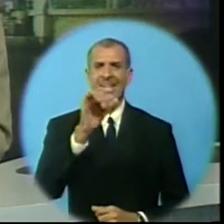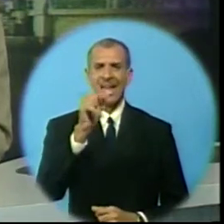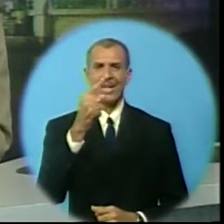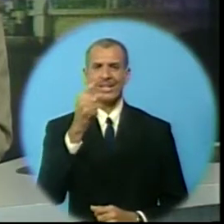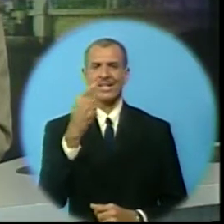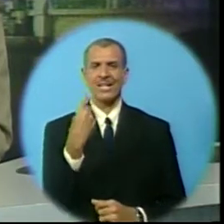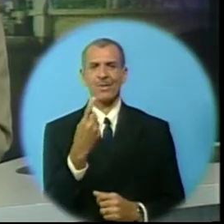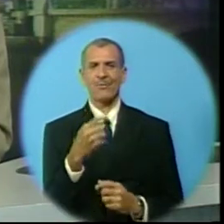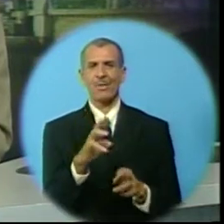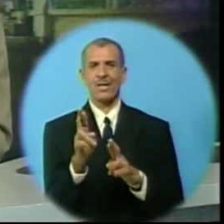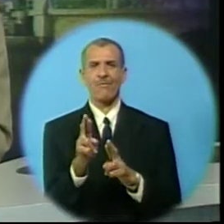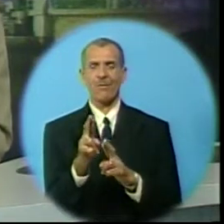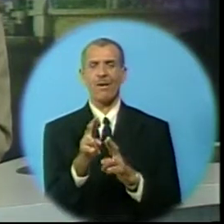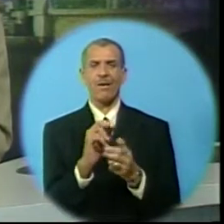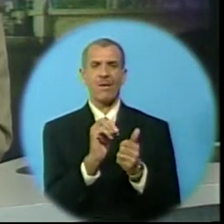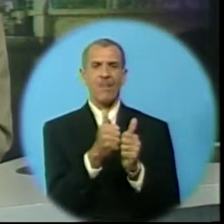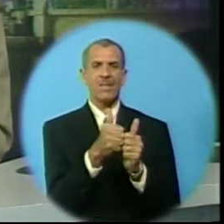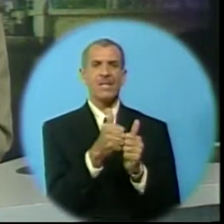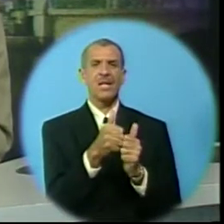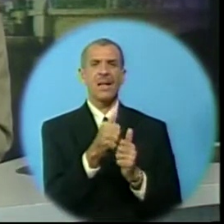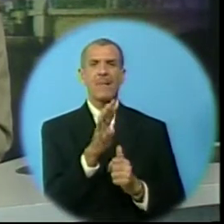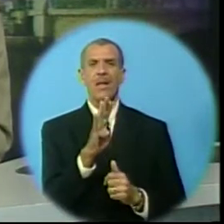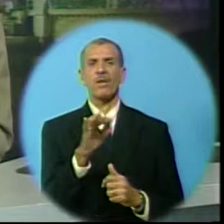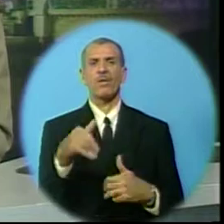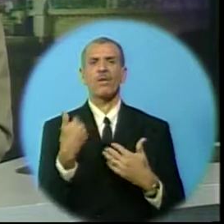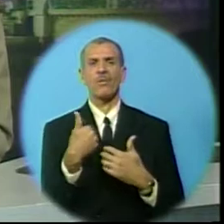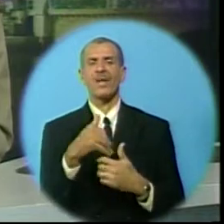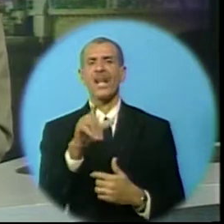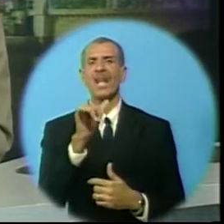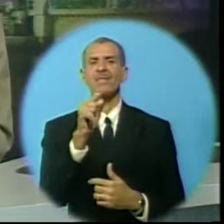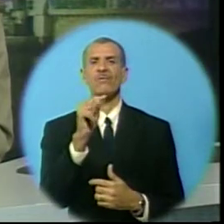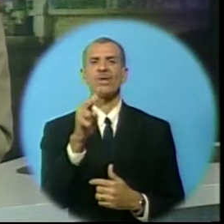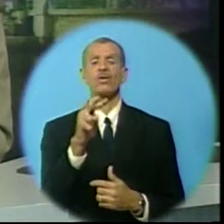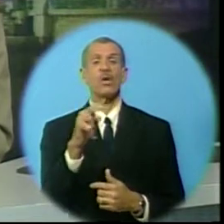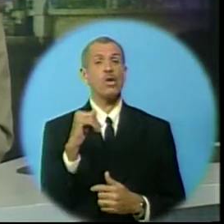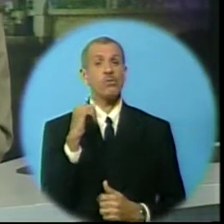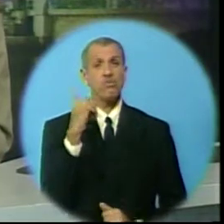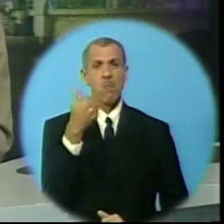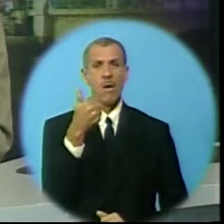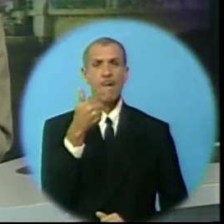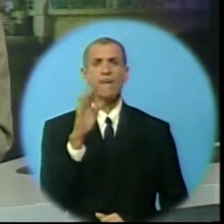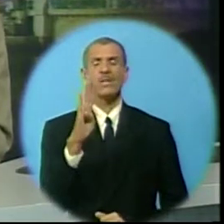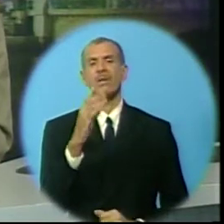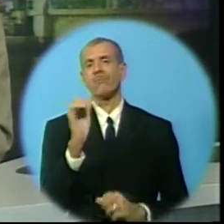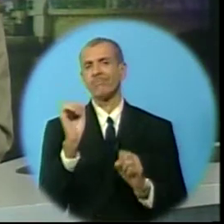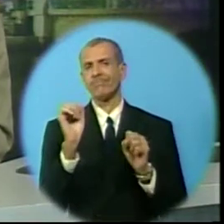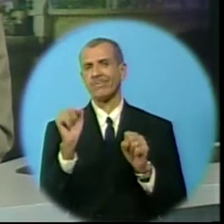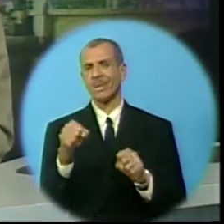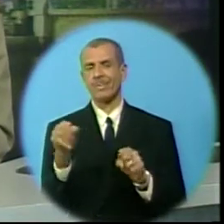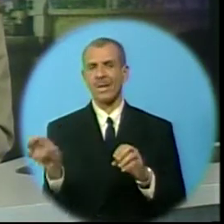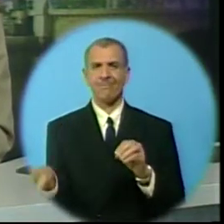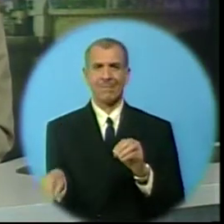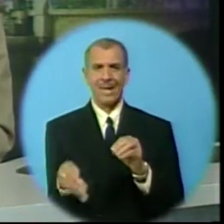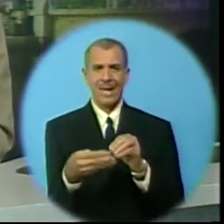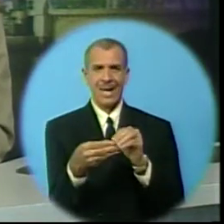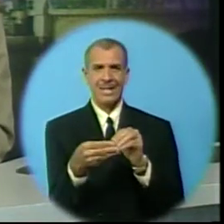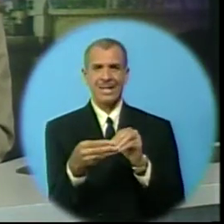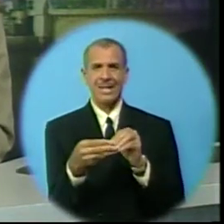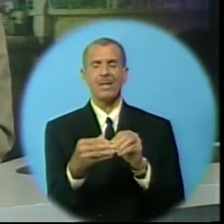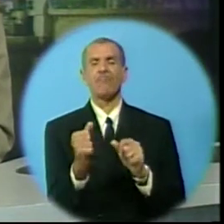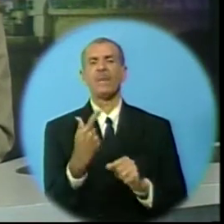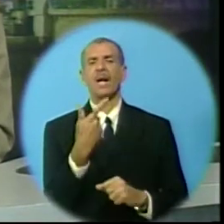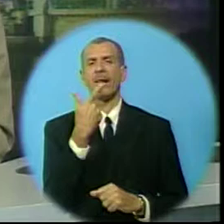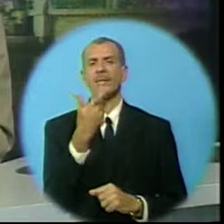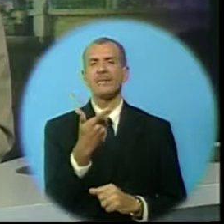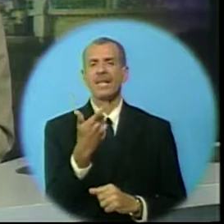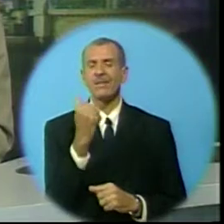to take on Barbados Youth at Leicester Vaughan when Series 6 begins tomorrow. Bishop could very well add to that tally. He believes that